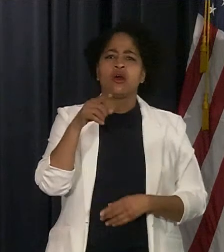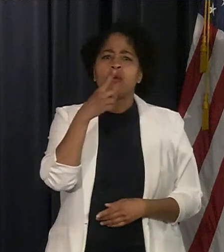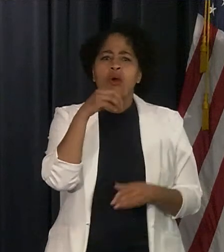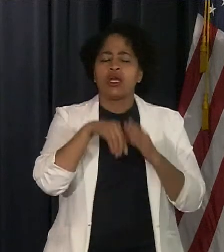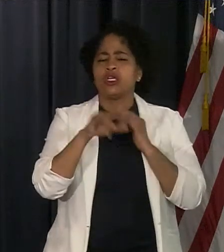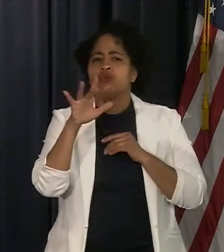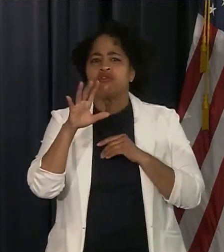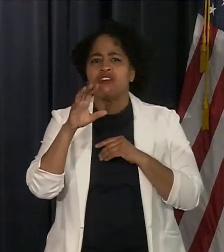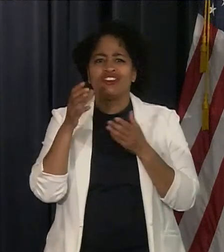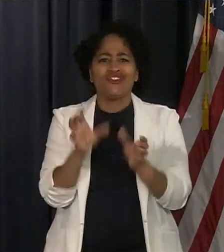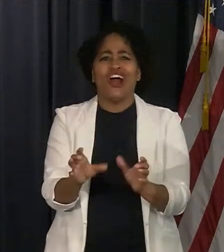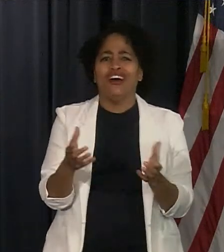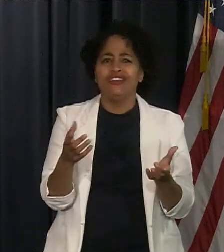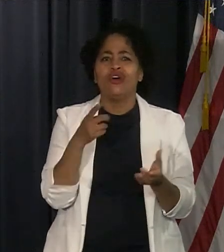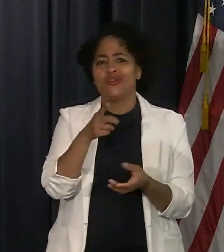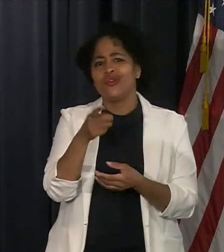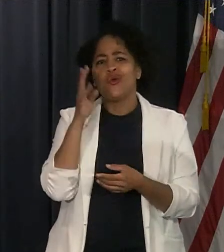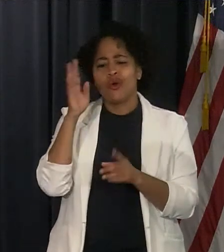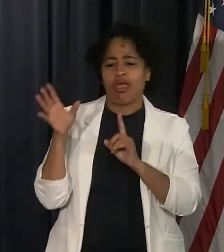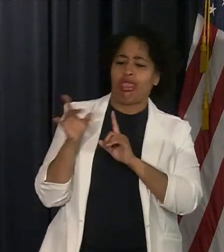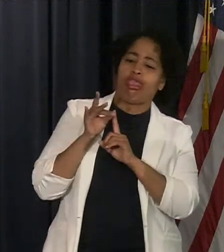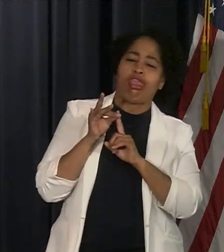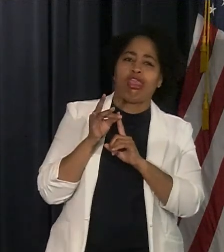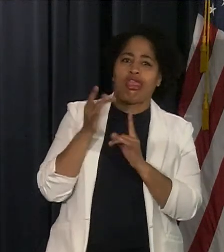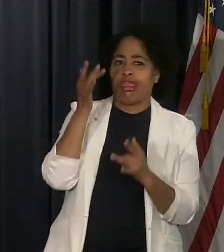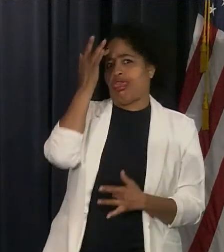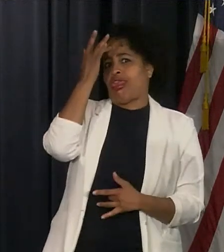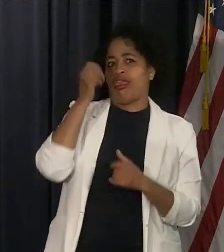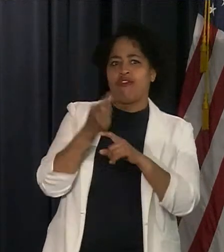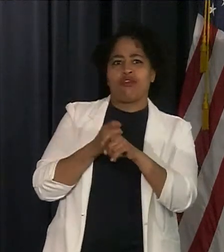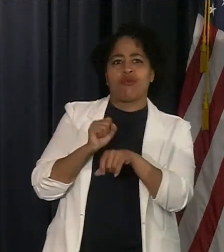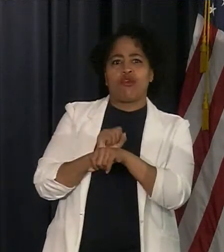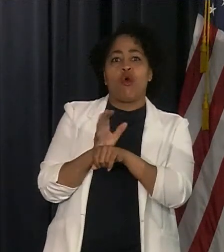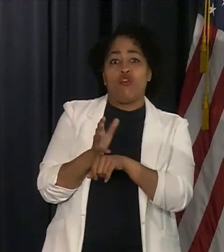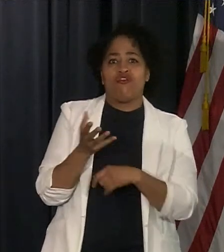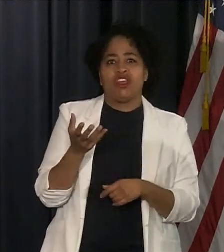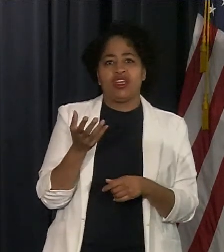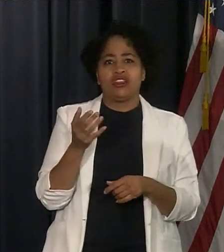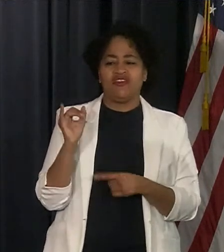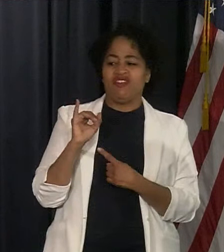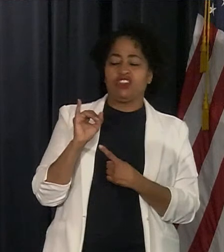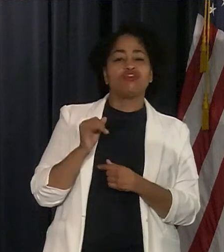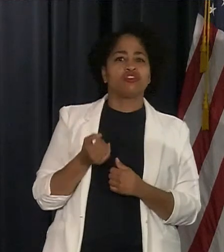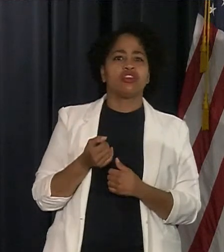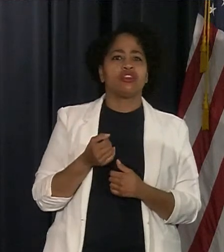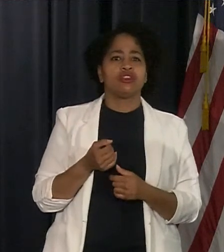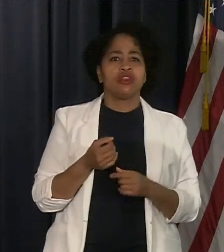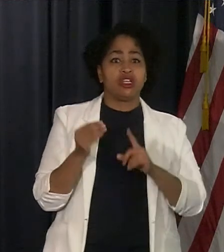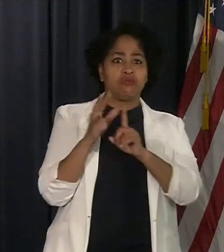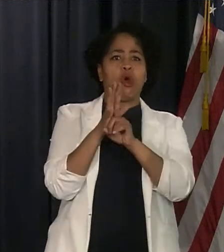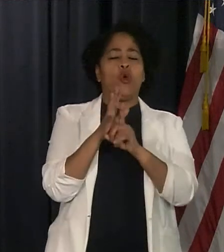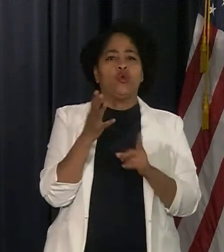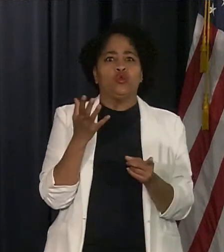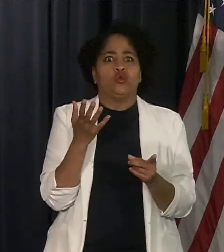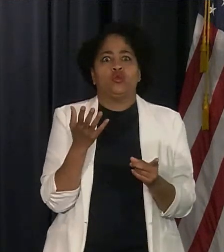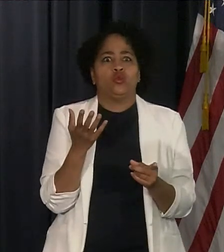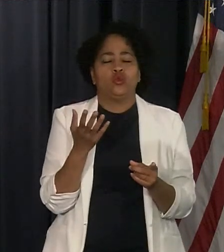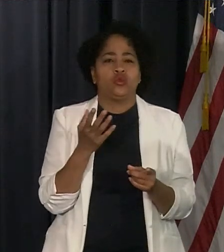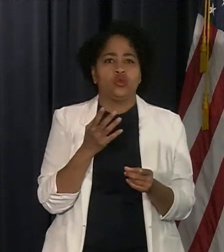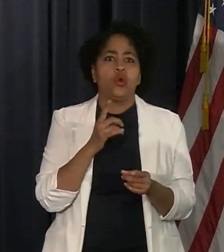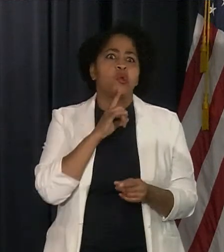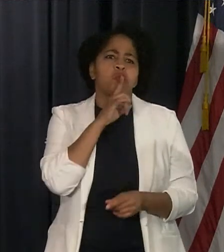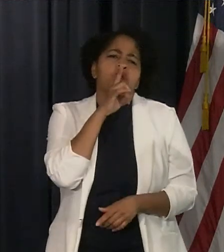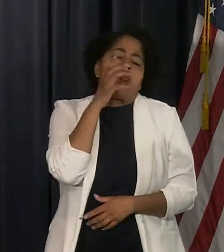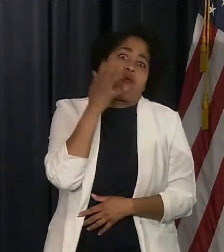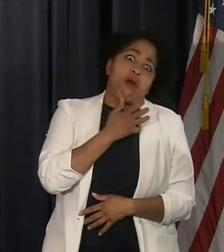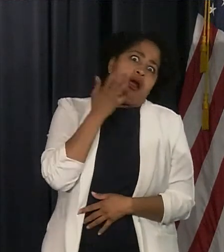25 chance that you're going to get the COVID vaccine, the COVID infection, from an exposure. It's been really